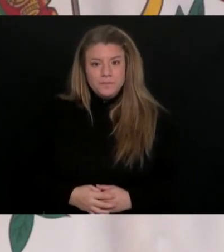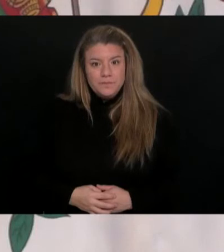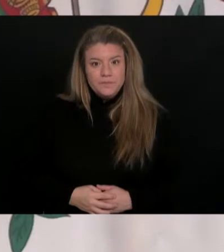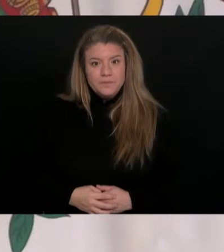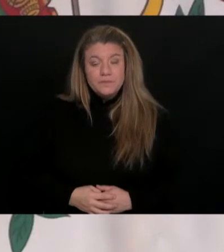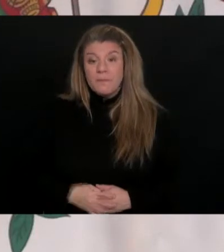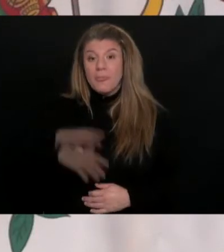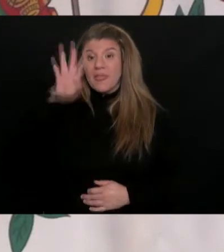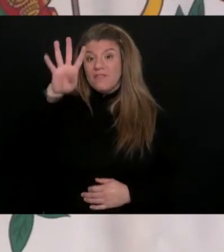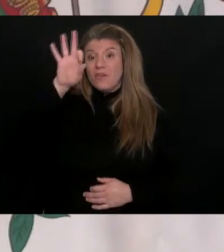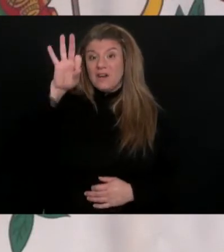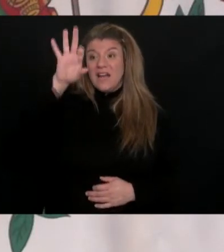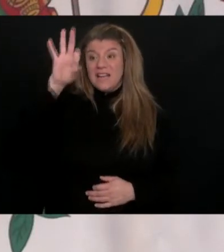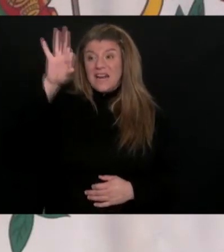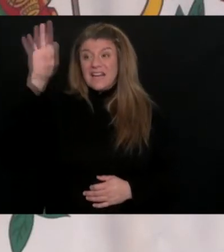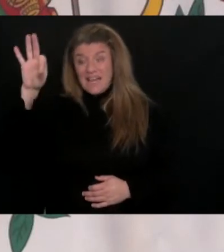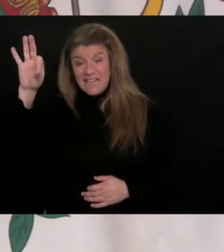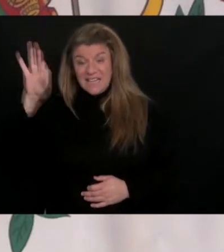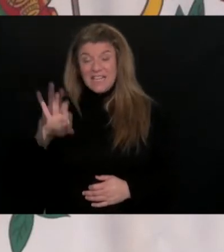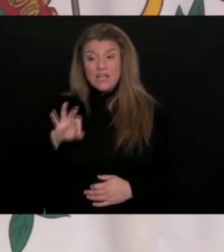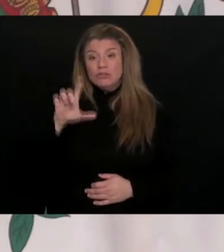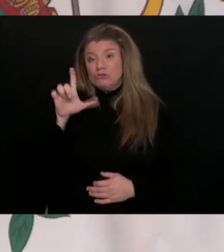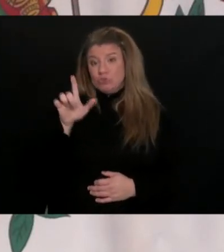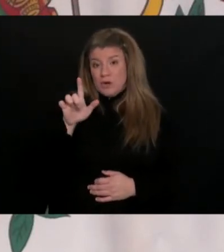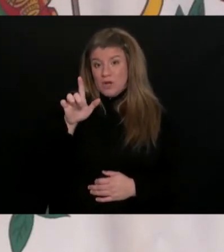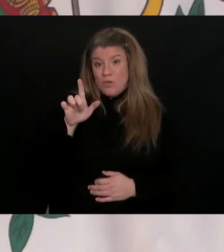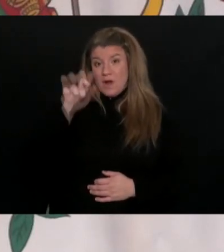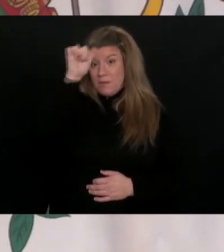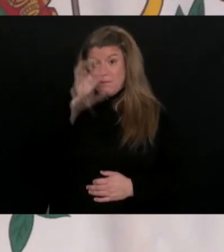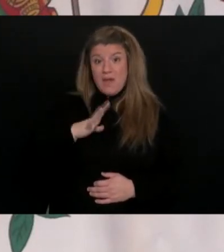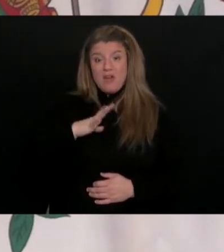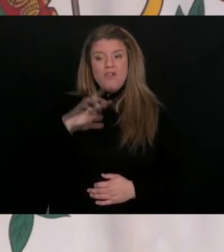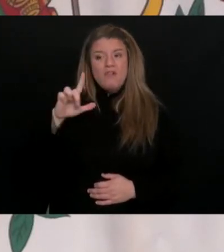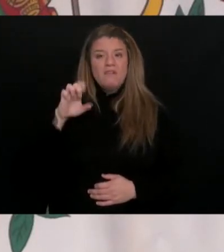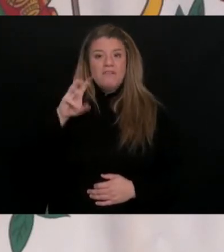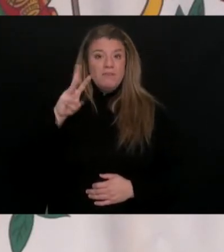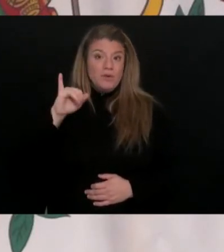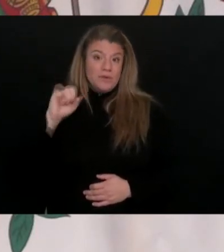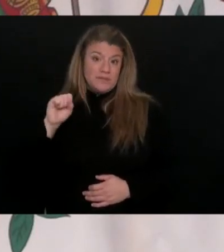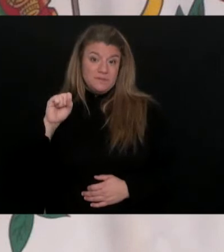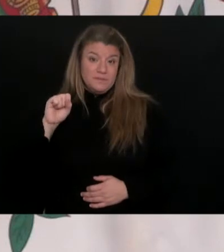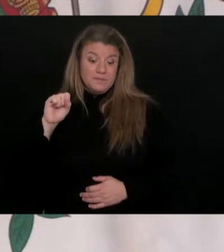The 4,999th death, a 21-year-old male from Lewis County.